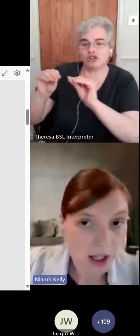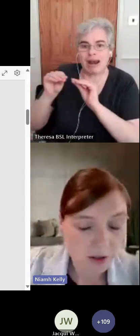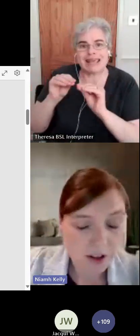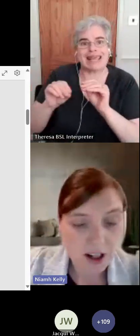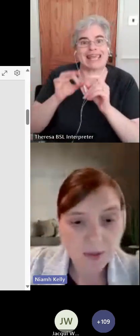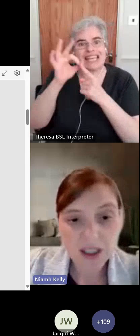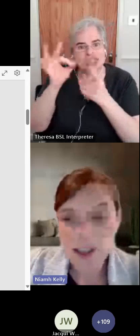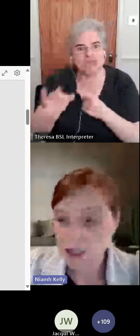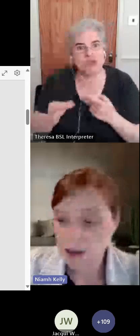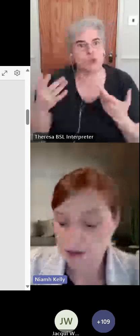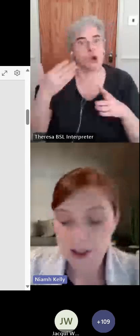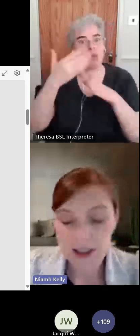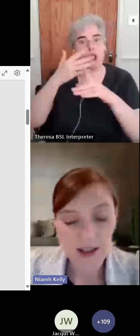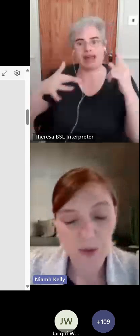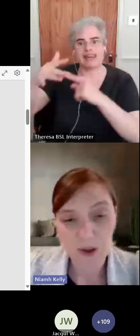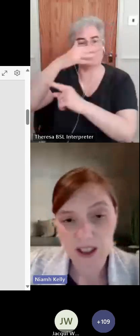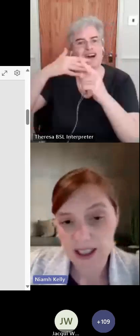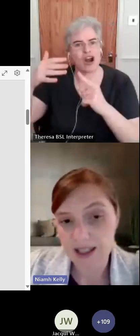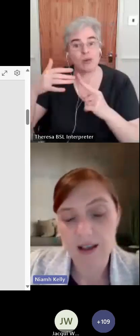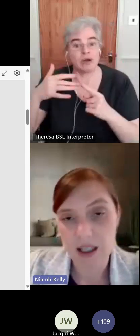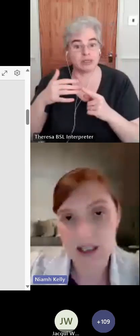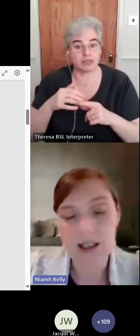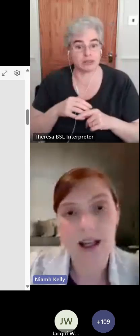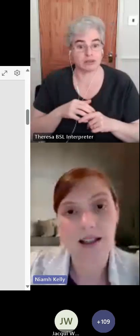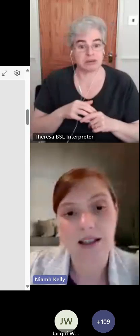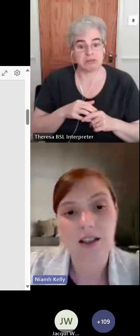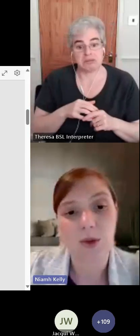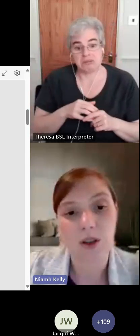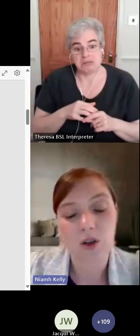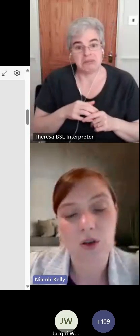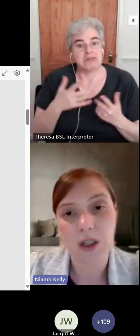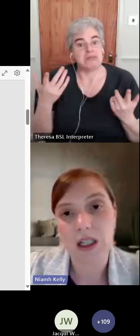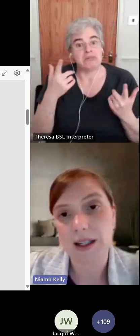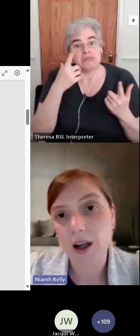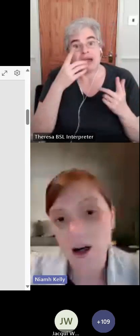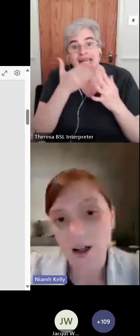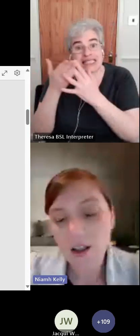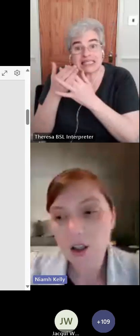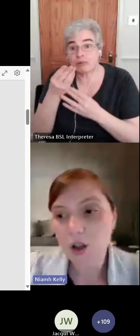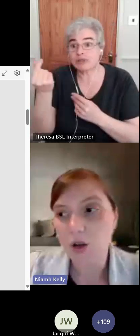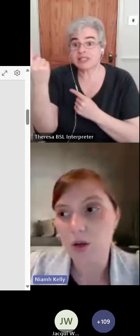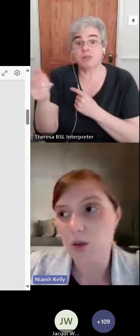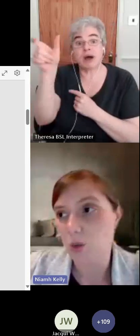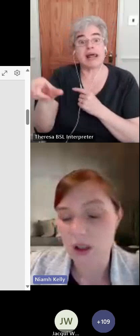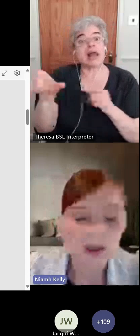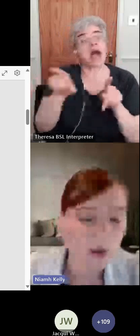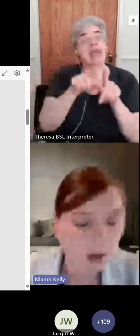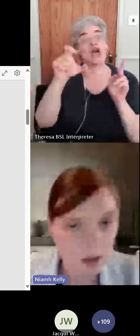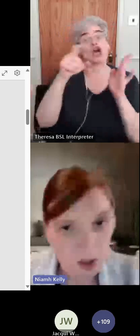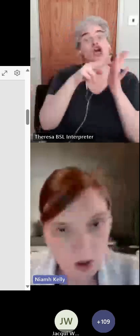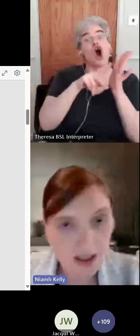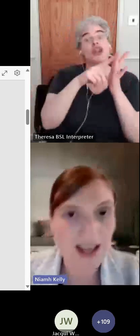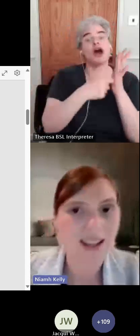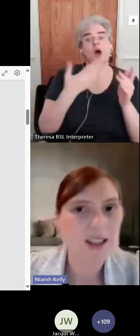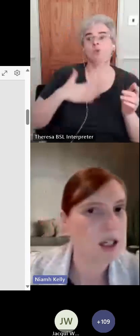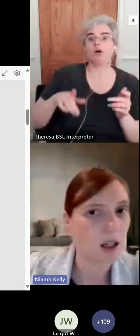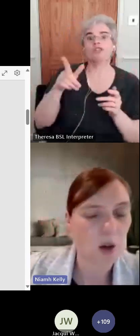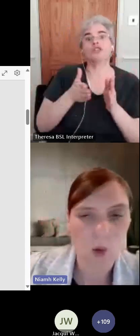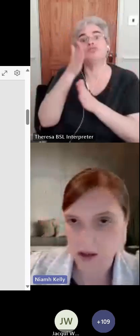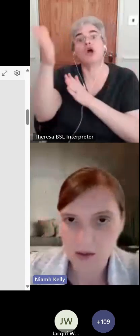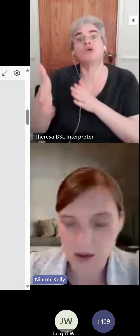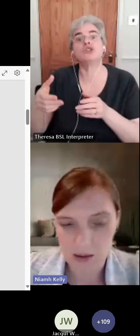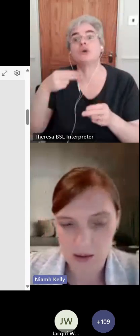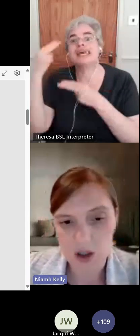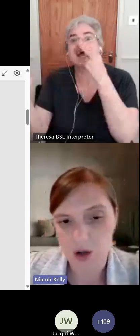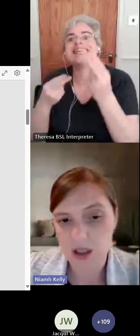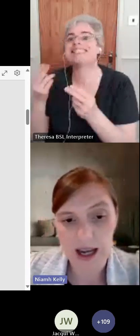have the working environment. For example, is it accessible to somebody like Connor, who wants to be able to go to the canteen,